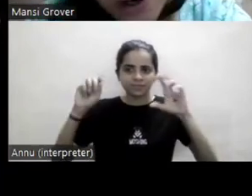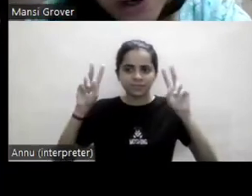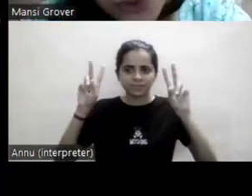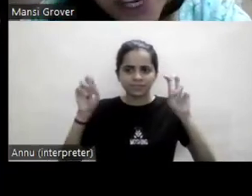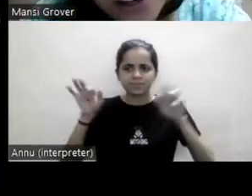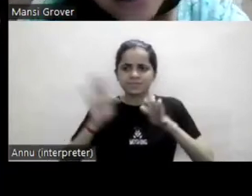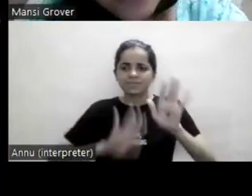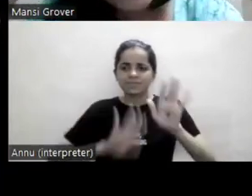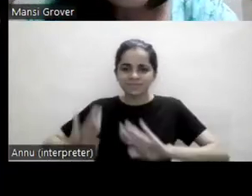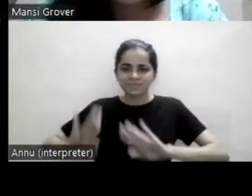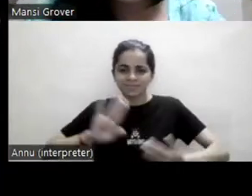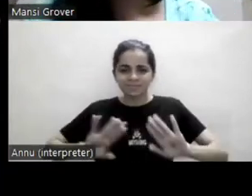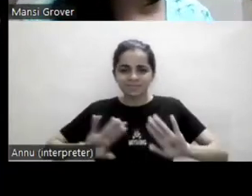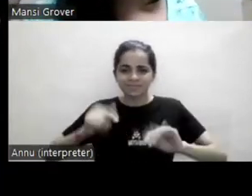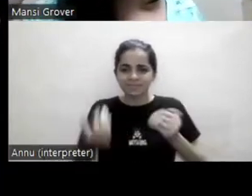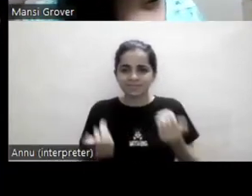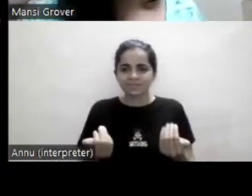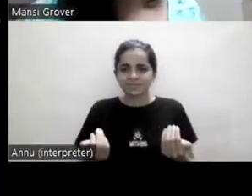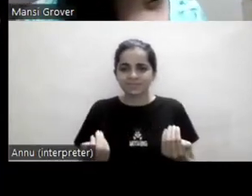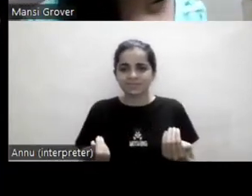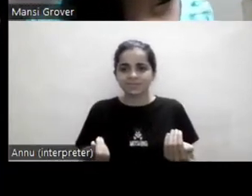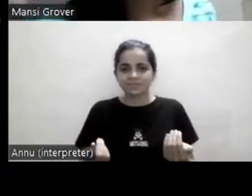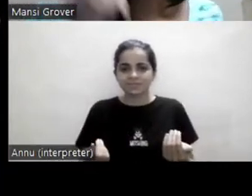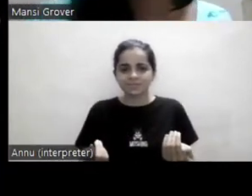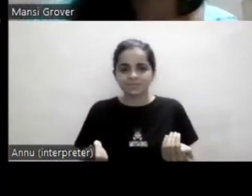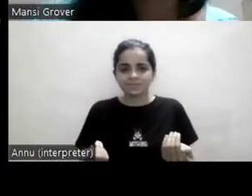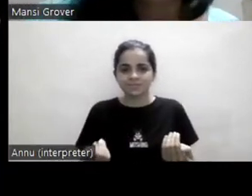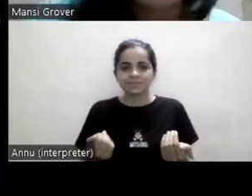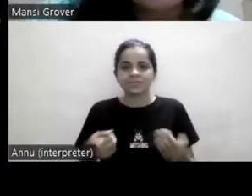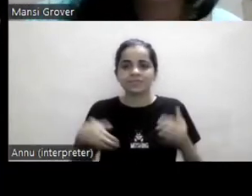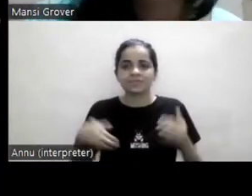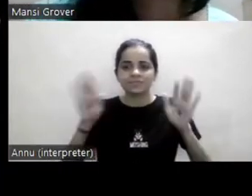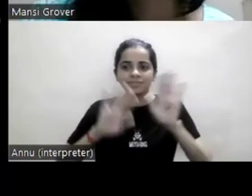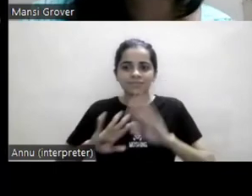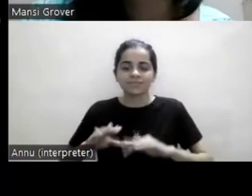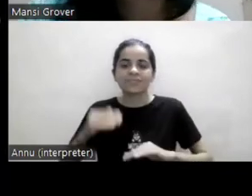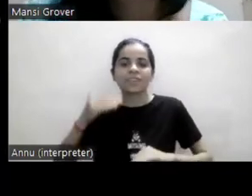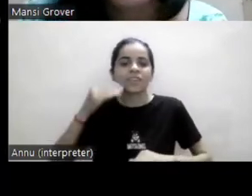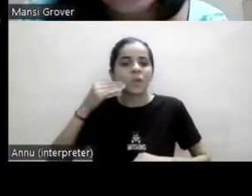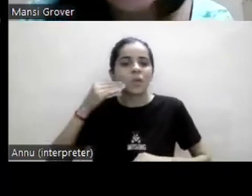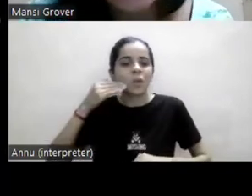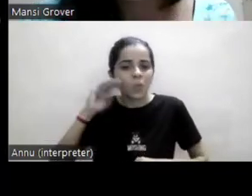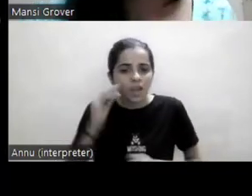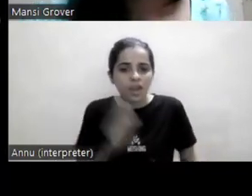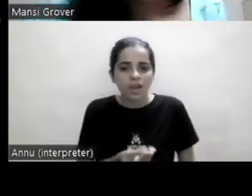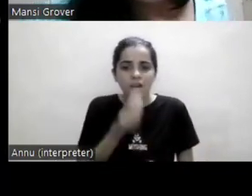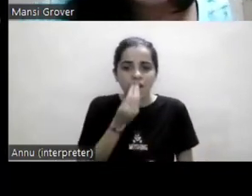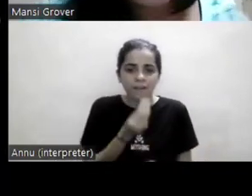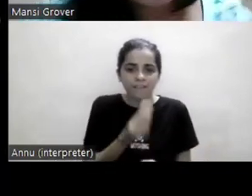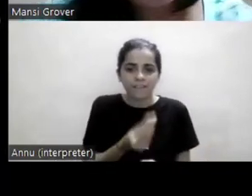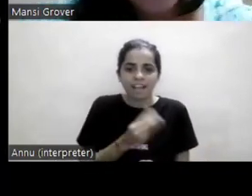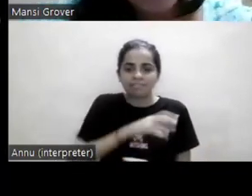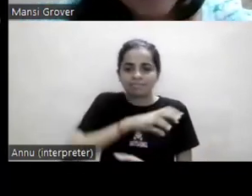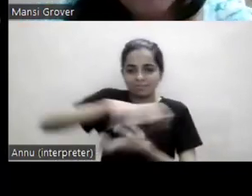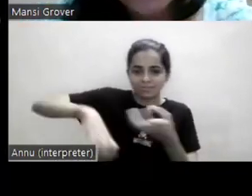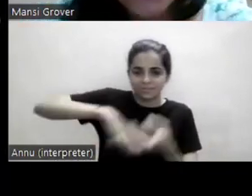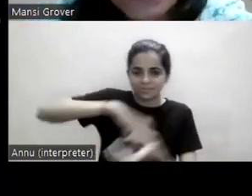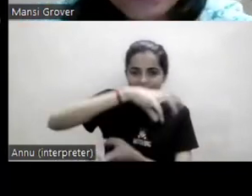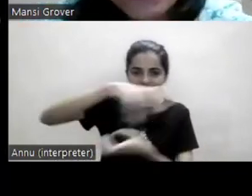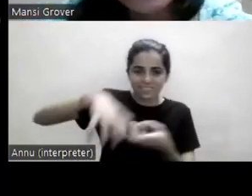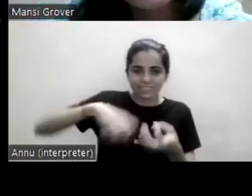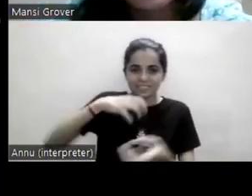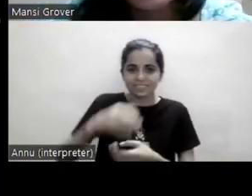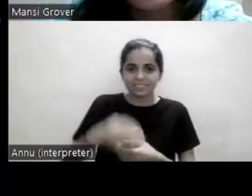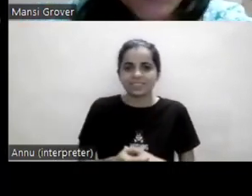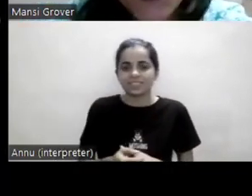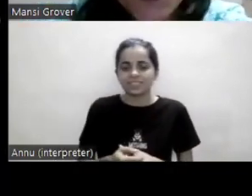the cartoon here is, this episode is When Foods Collide. So Pablo